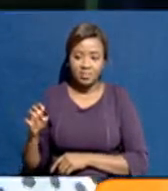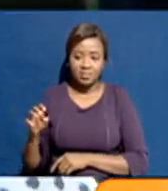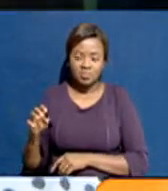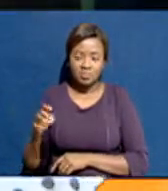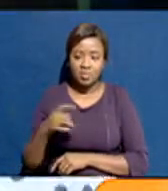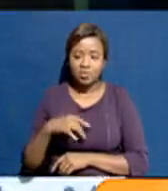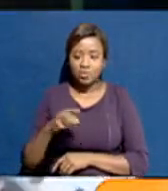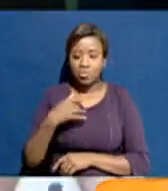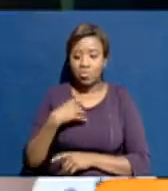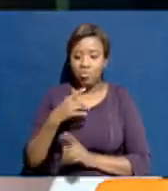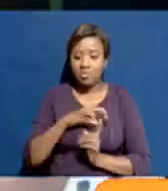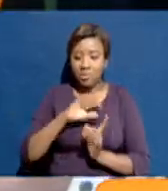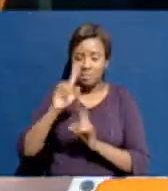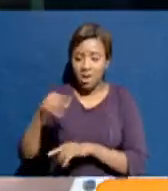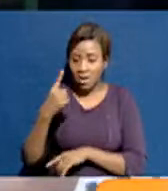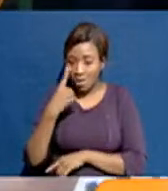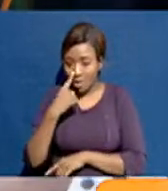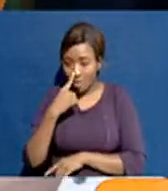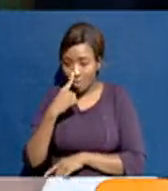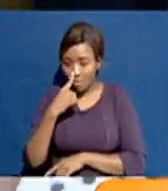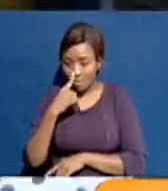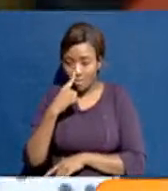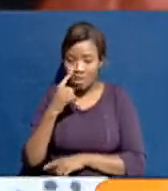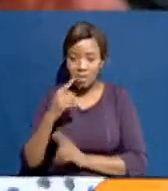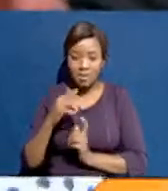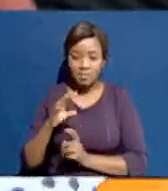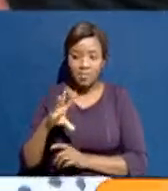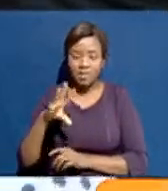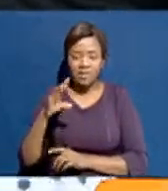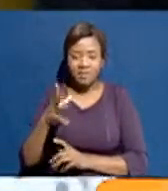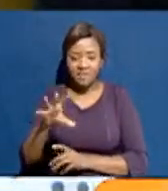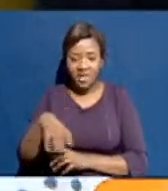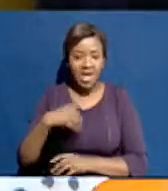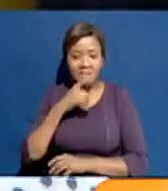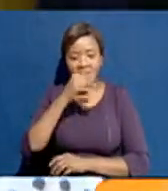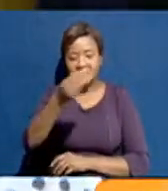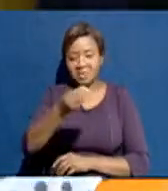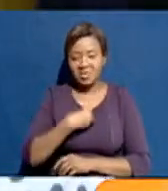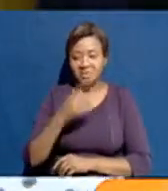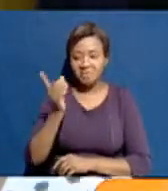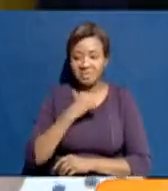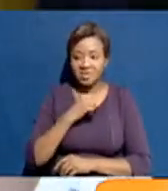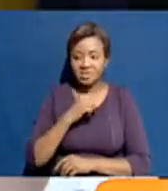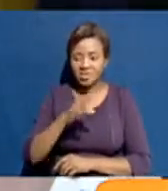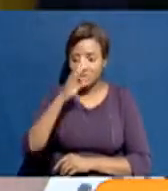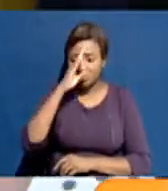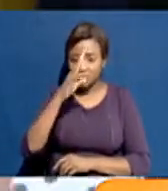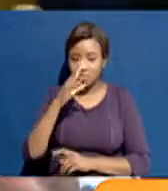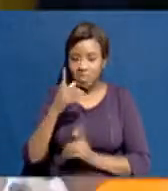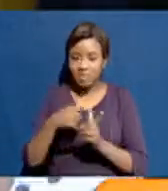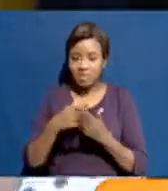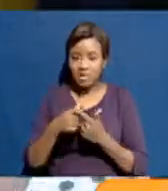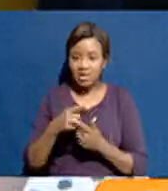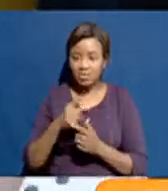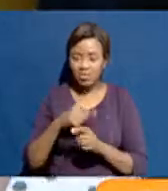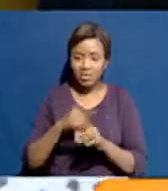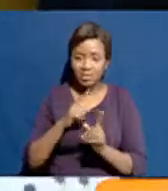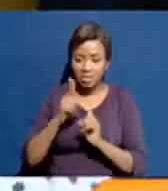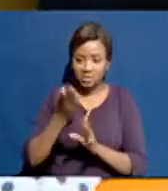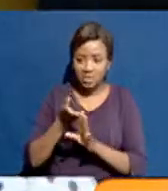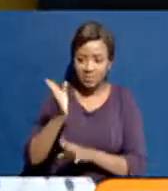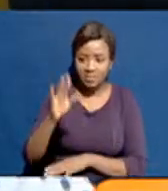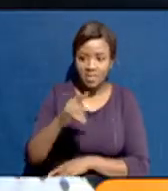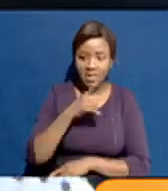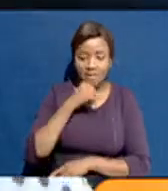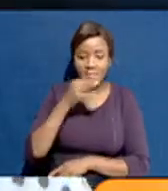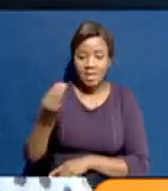me fare. So I was to travel from Ushago to Nairobi. Sunday usiku, I travel back. So when I travel back, the man